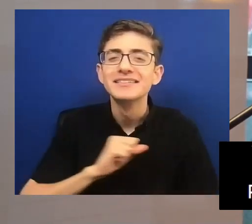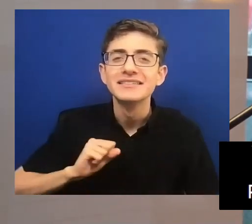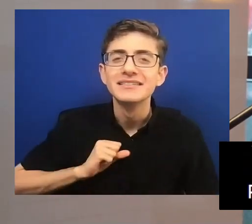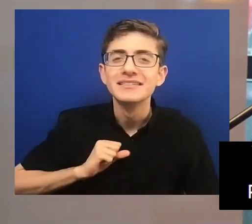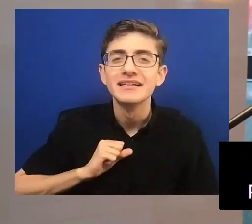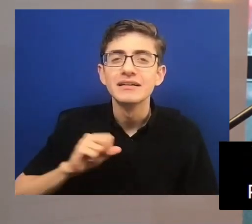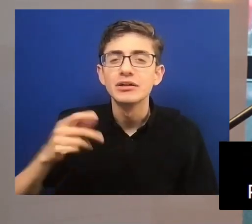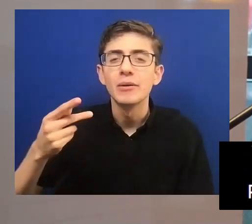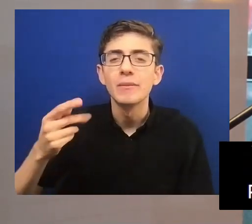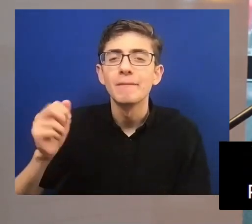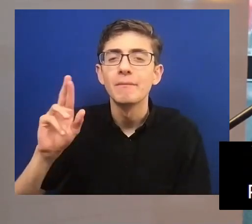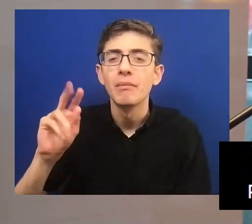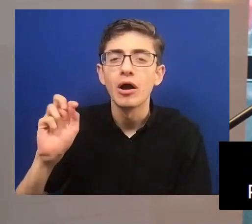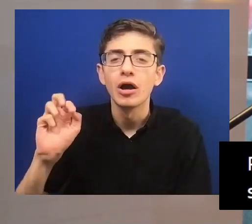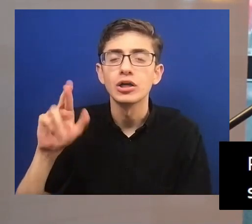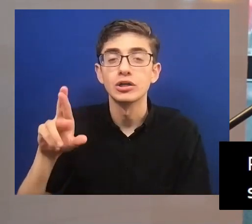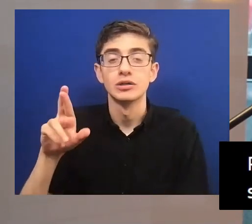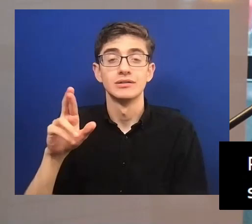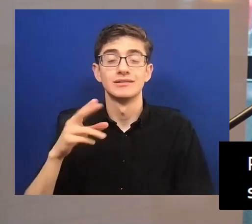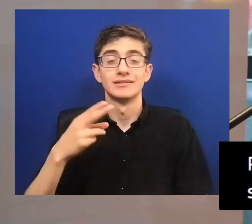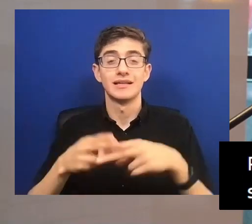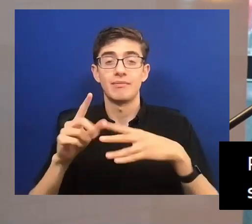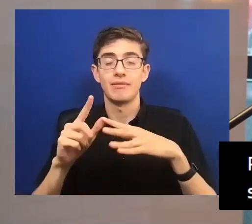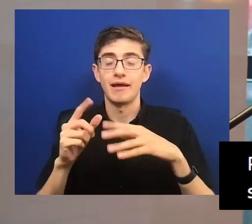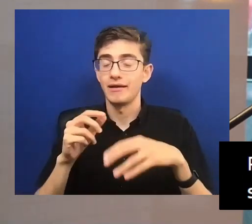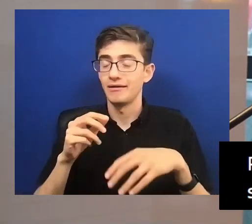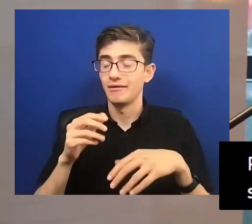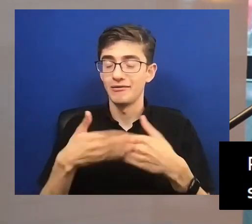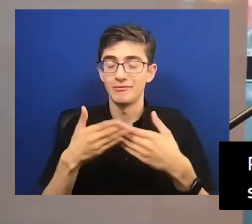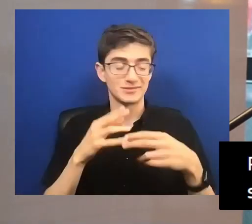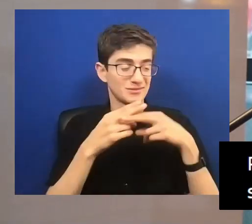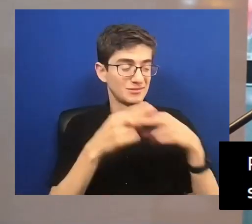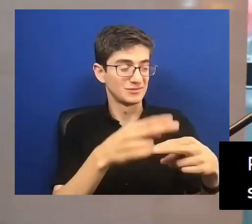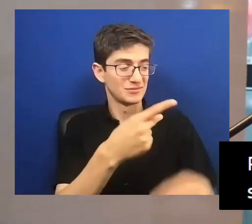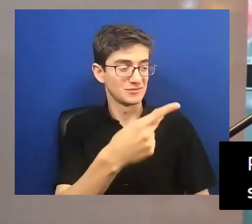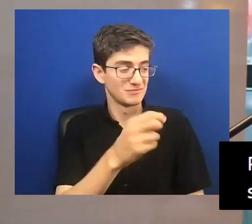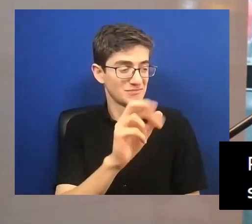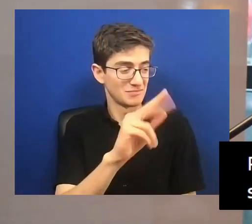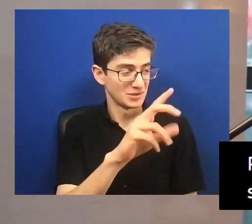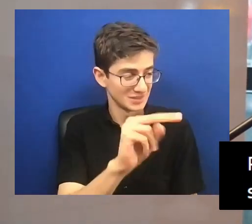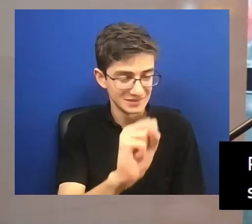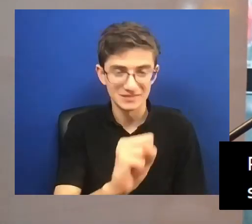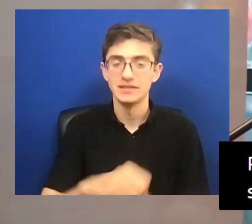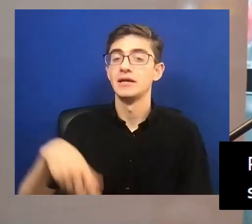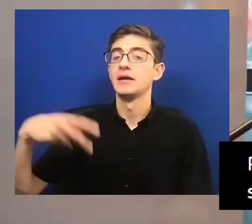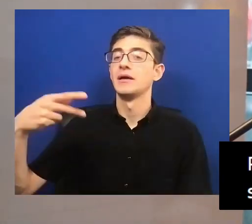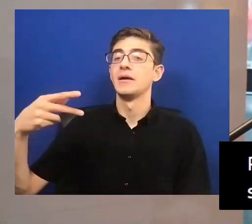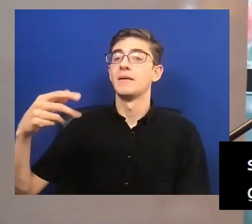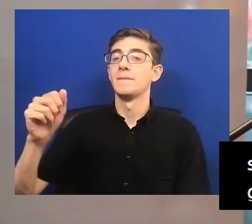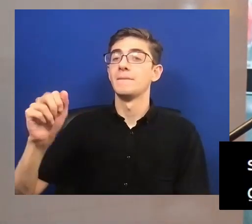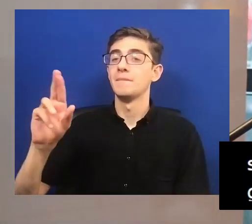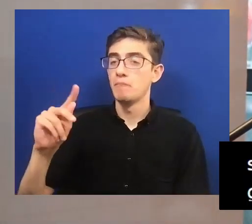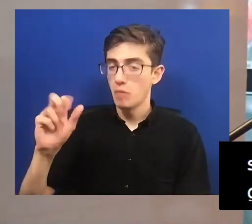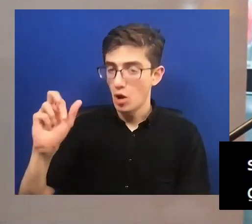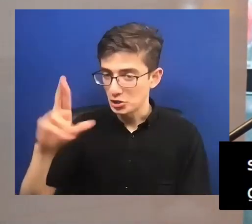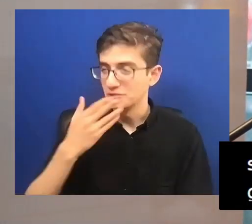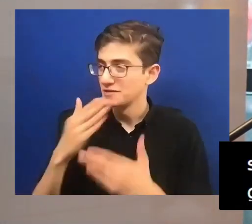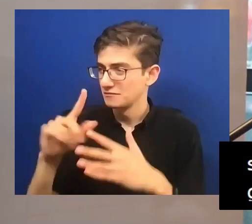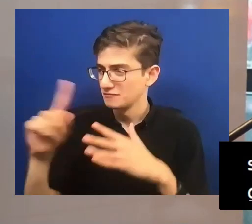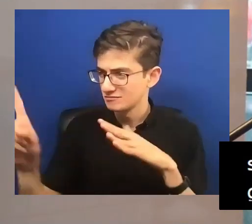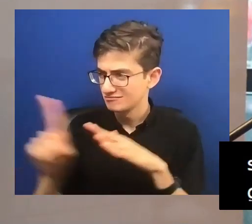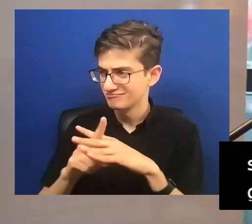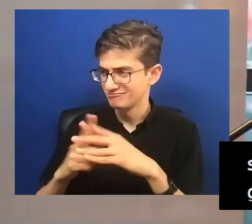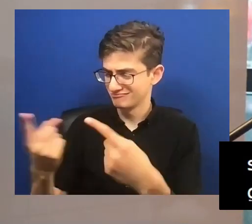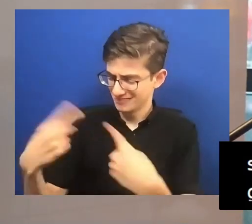Parker. I apologize. I was going to call you Perkins because he's in my mind. Senator Parker, God bless you. Great man. Thank you for coming to my neighborhood. I